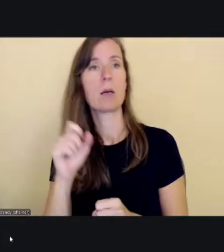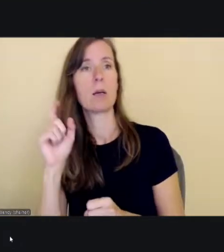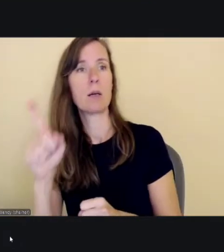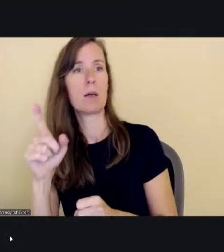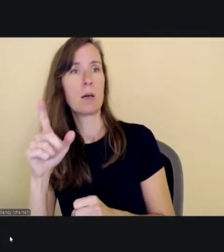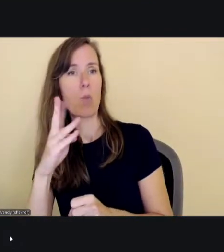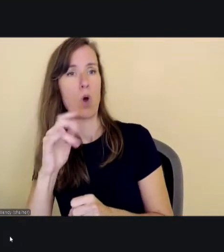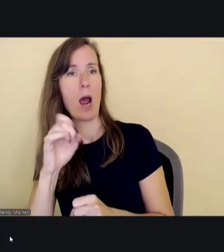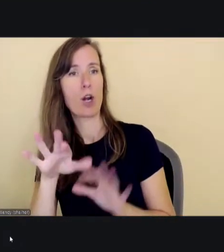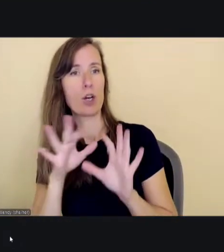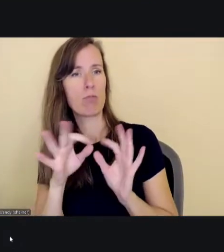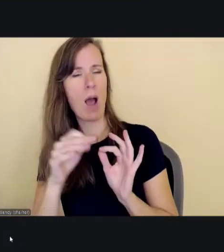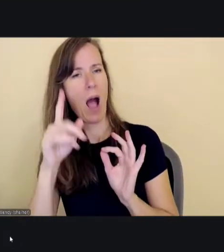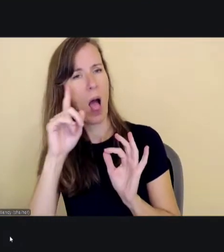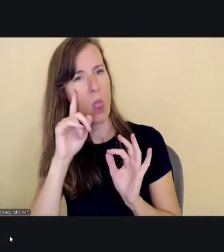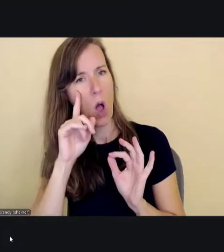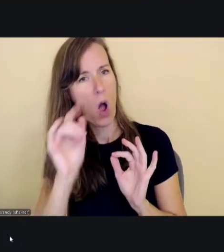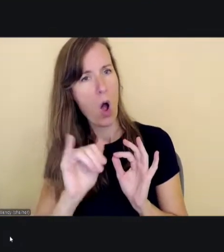agenda.